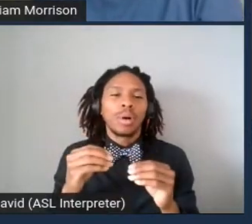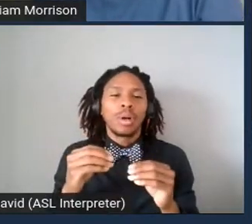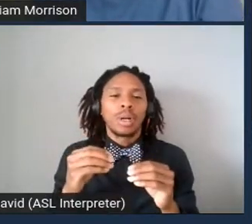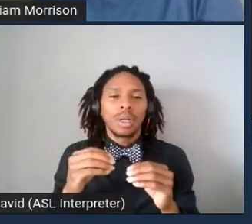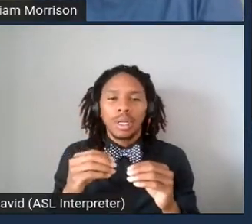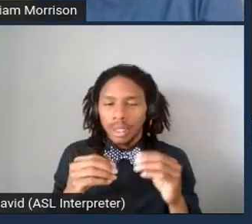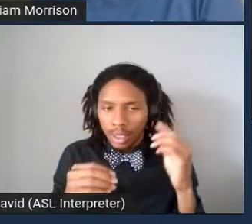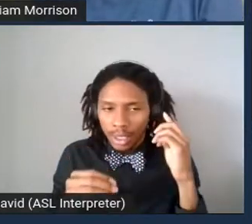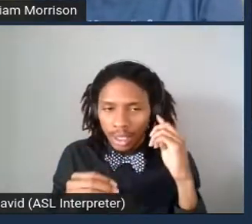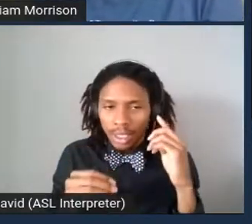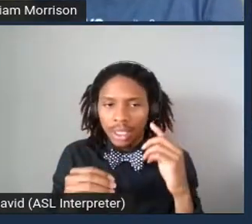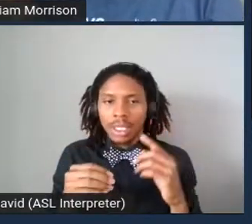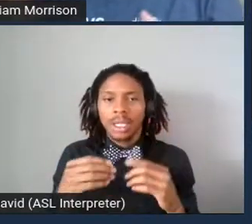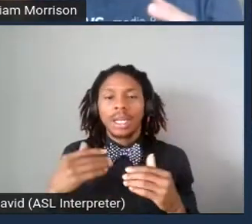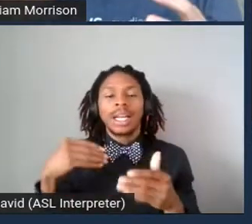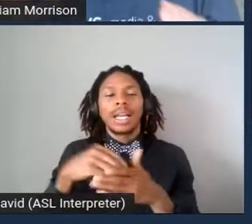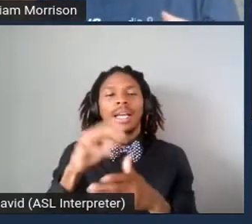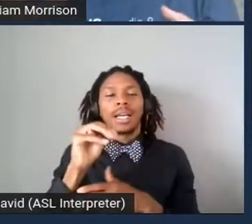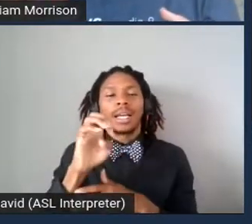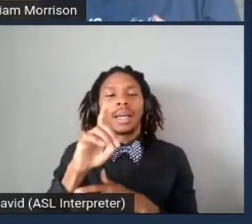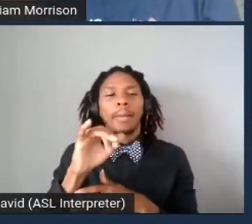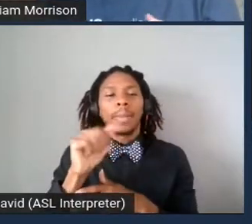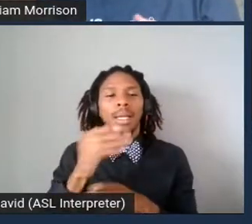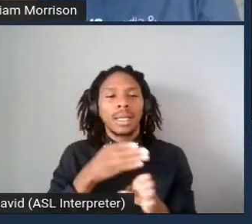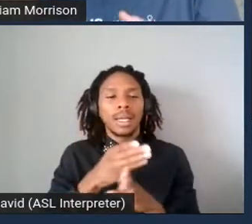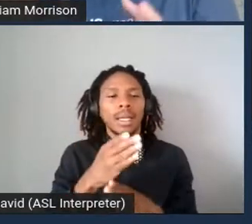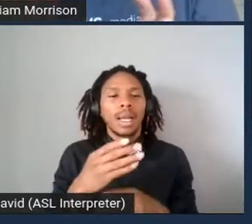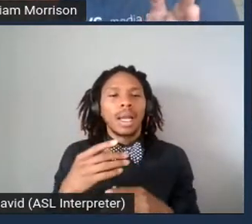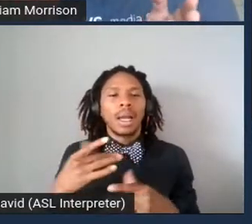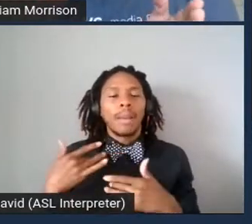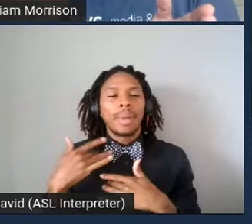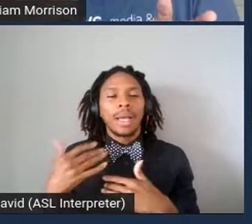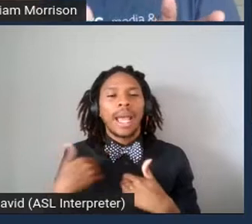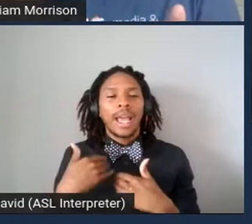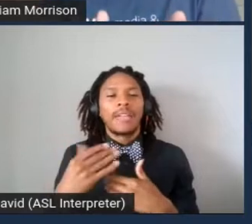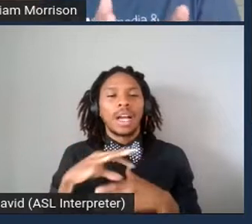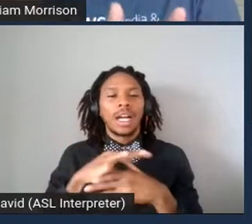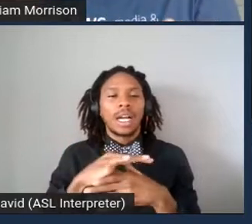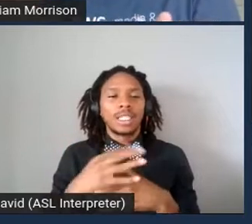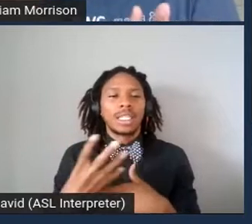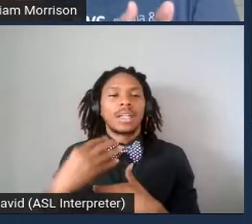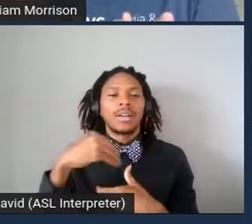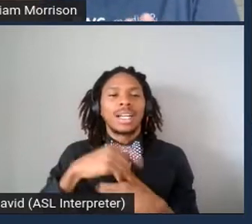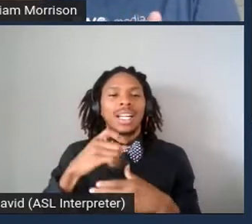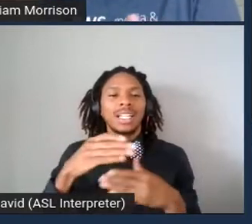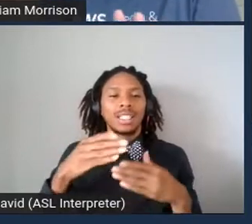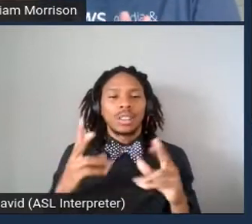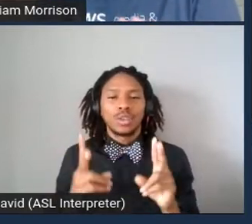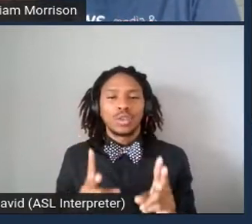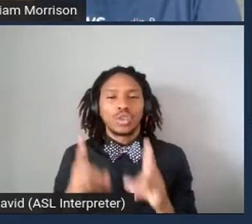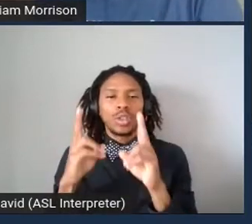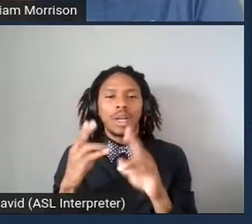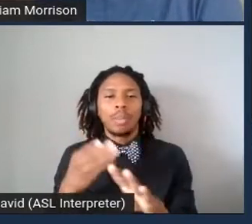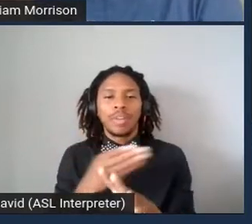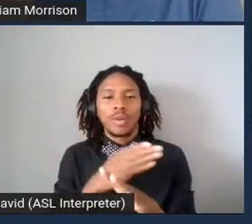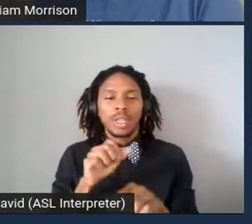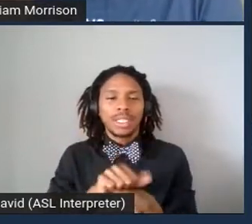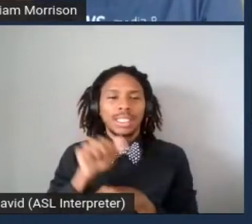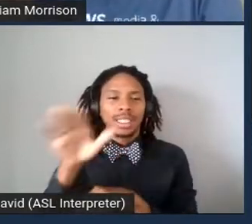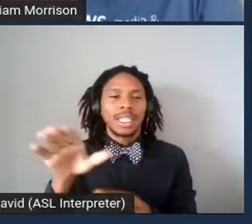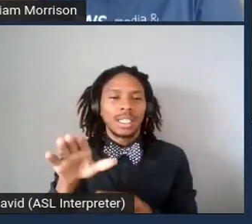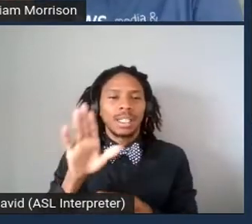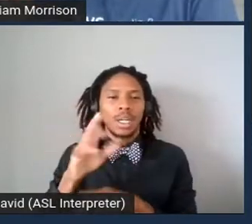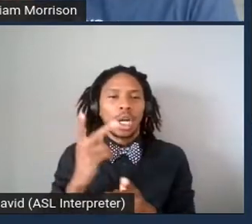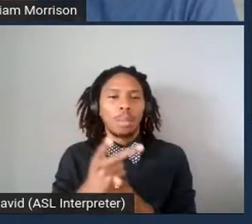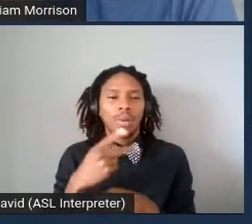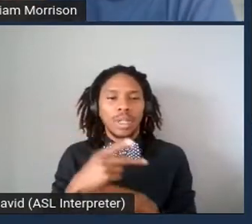in the media industry. These are things that often come with content that need to be trimmed off before you send it into your